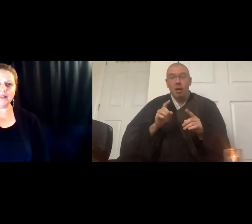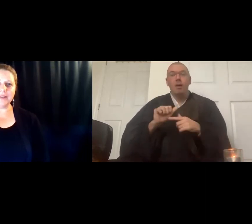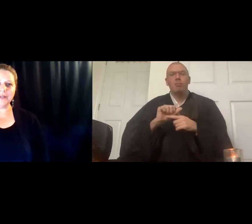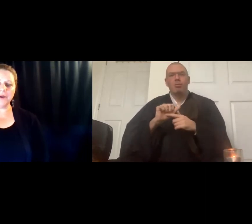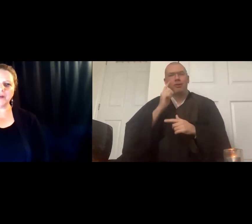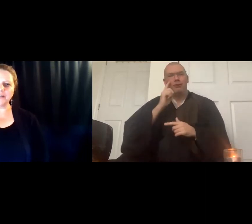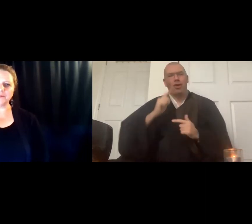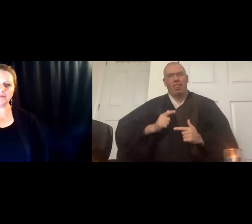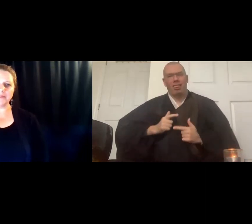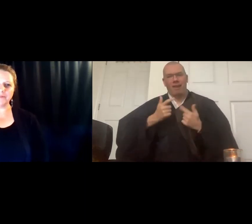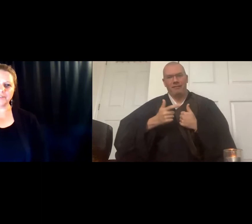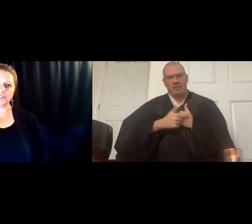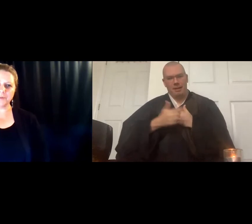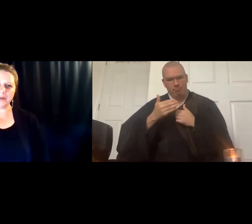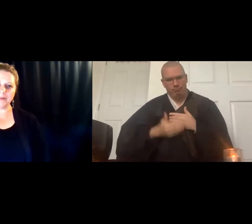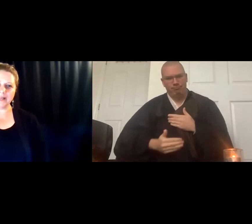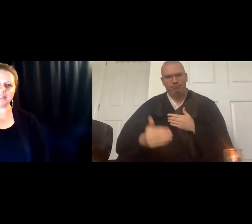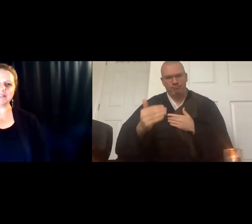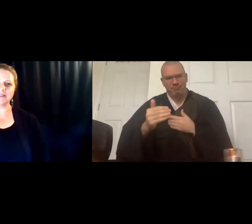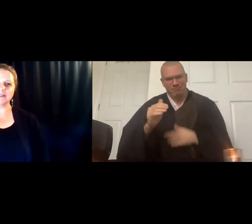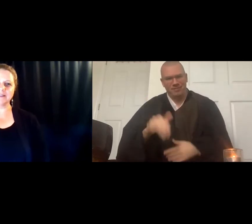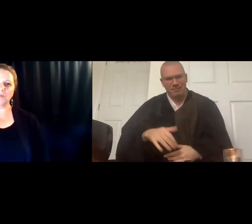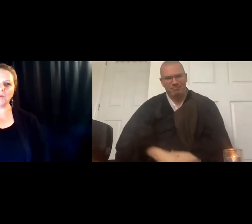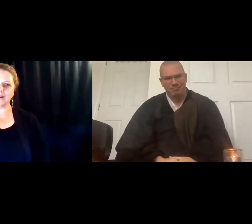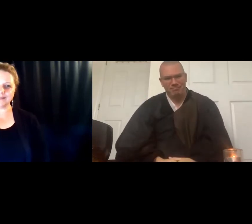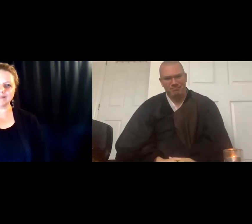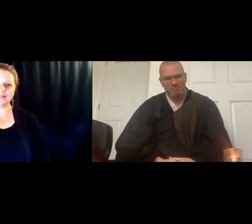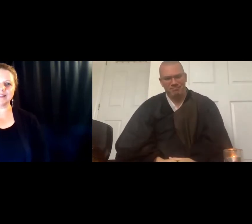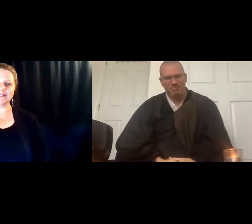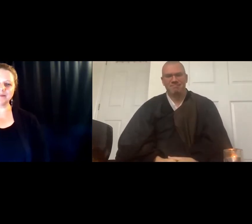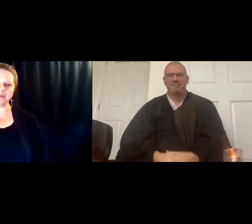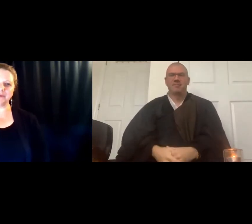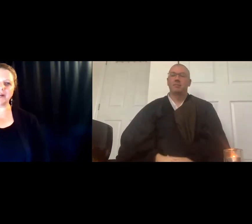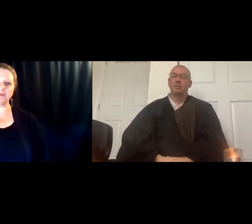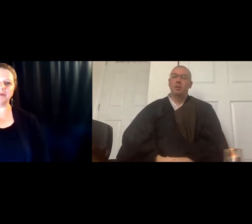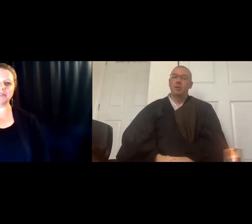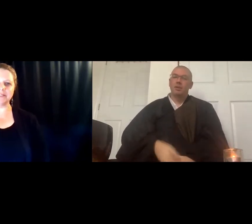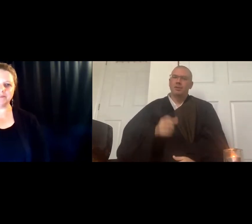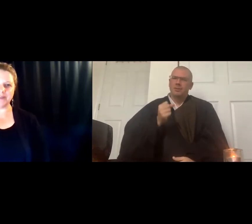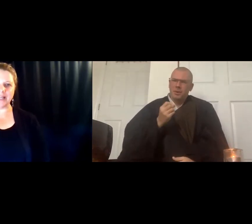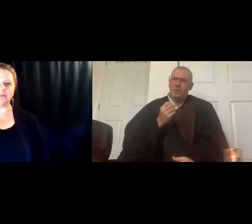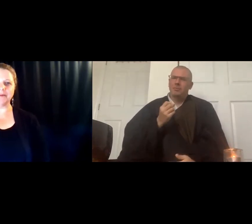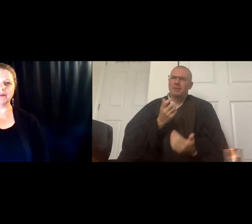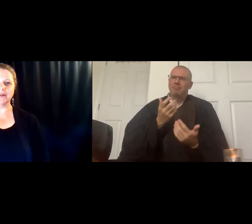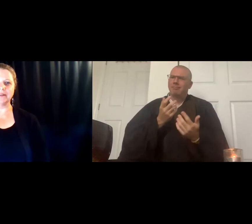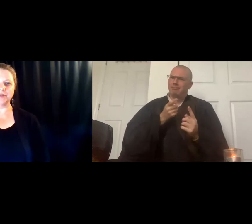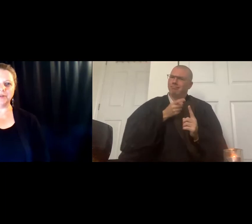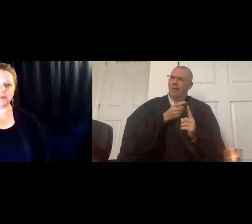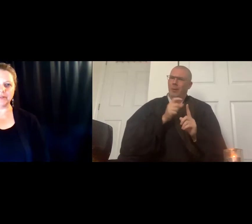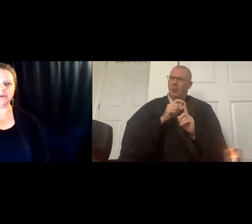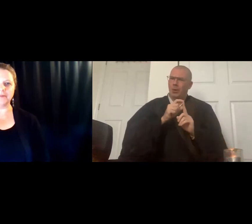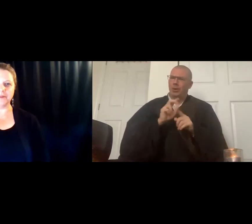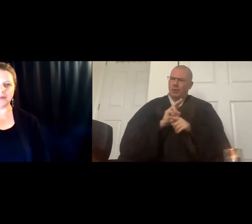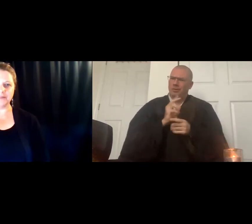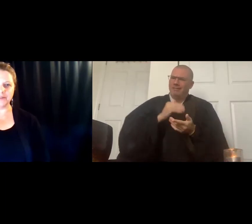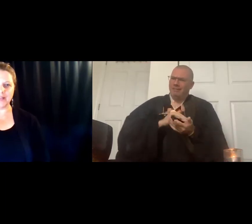And we don't want to do something for just 20 minutes once. It's something we want to be able to develop so you can